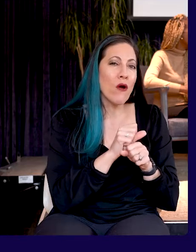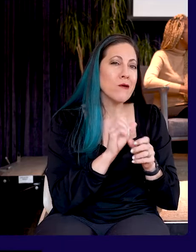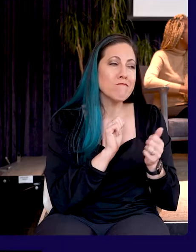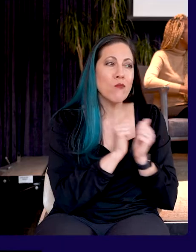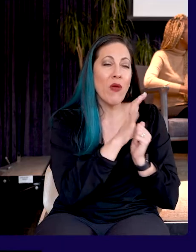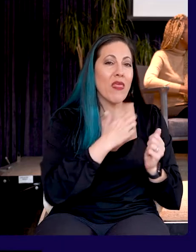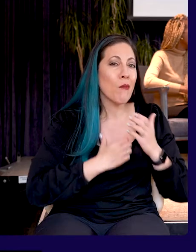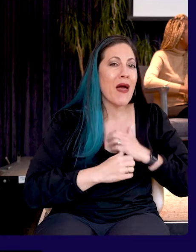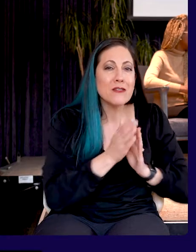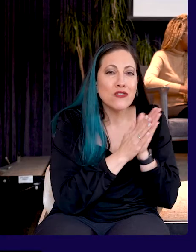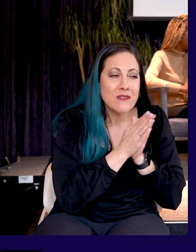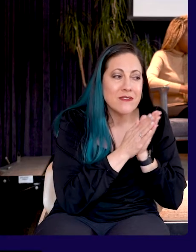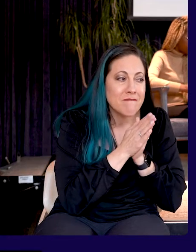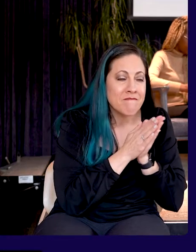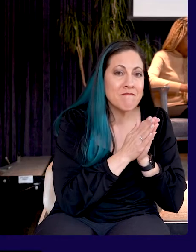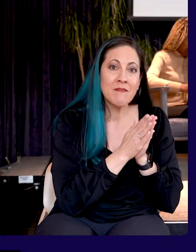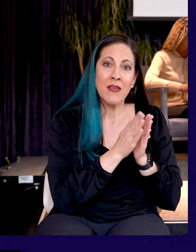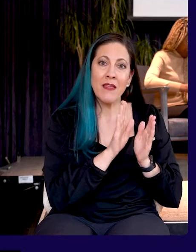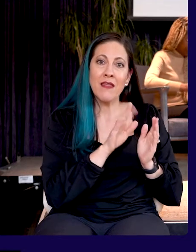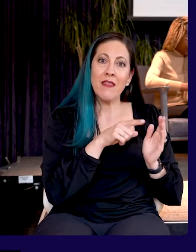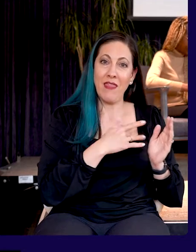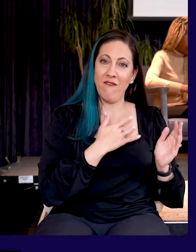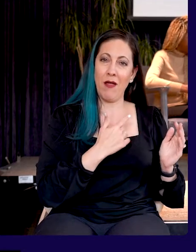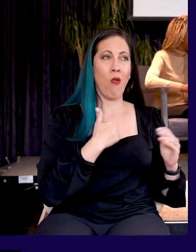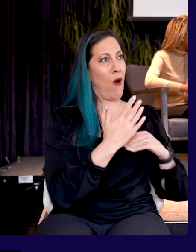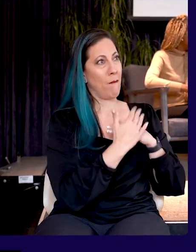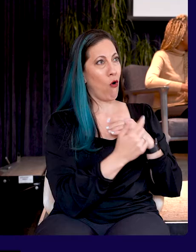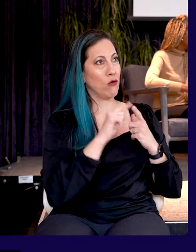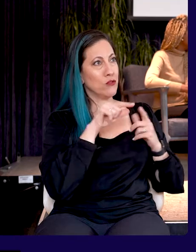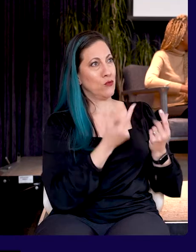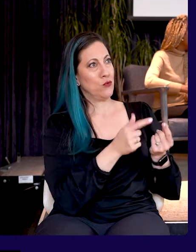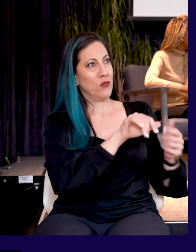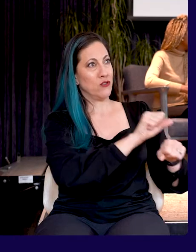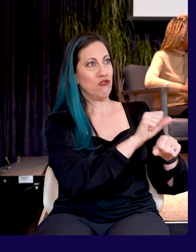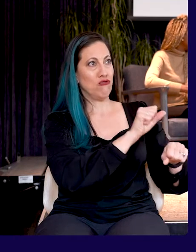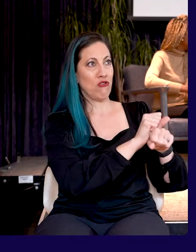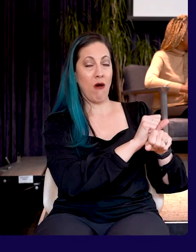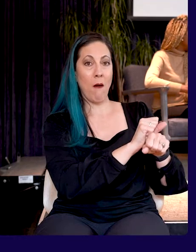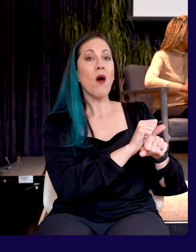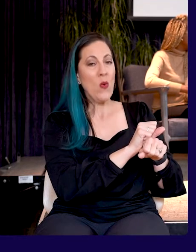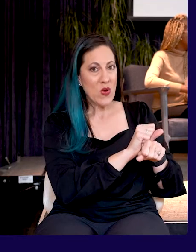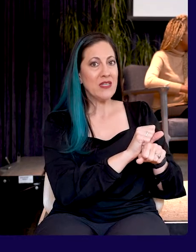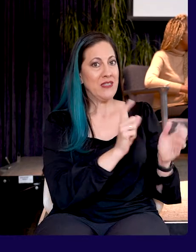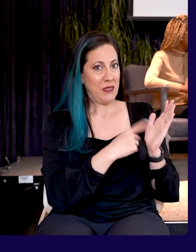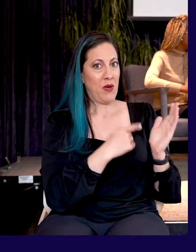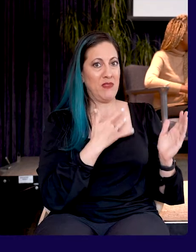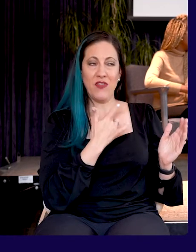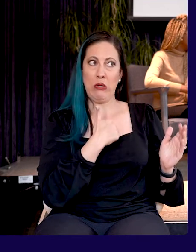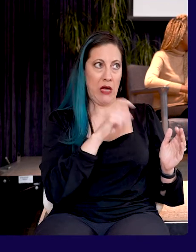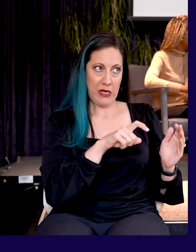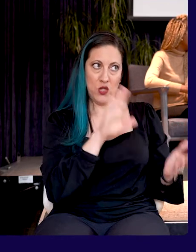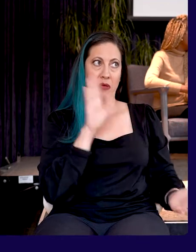shape, or form, anything that could be called a calling or vocation, have been trying to actually make themselves less vulnerable in